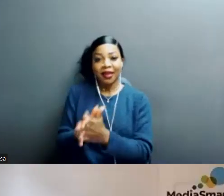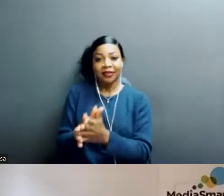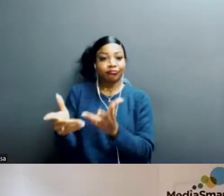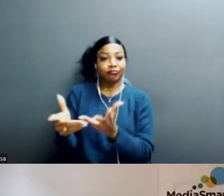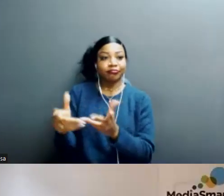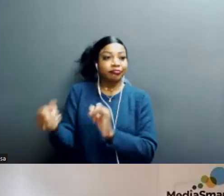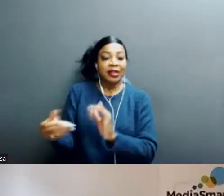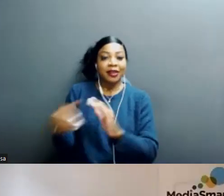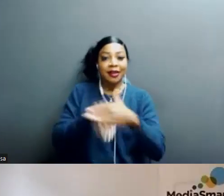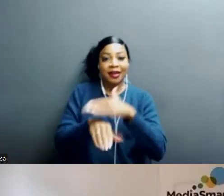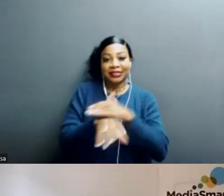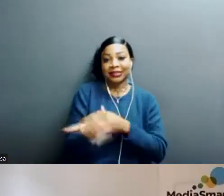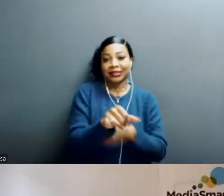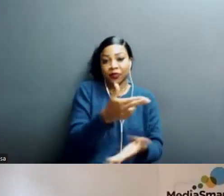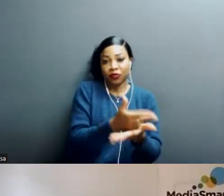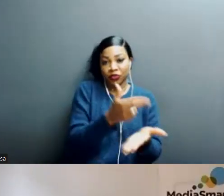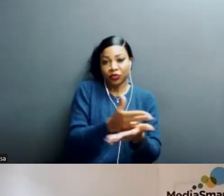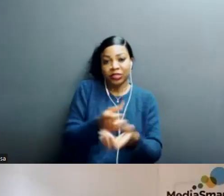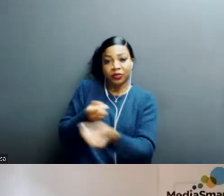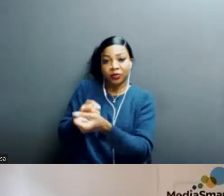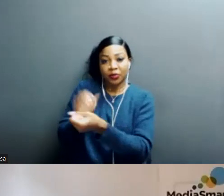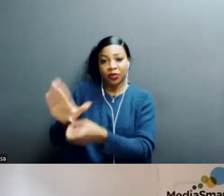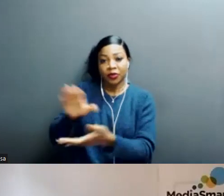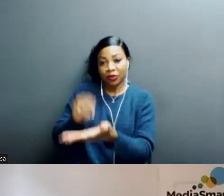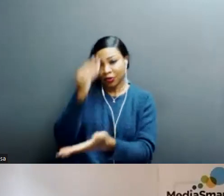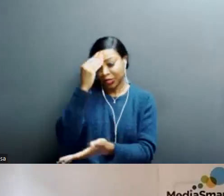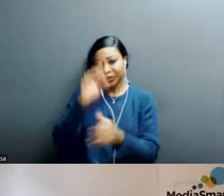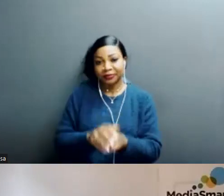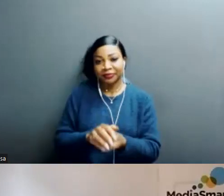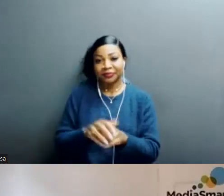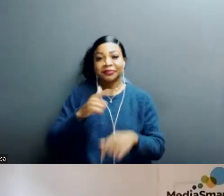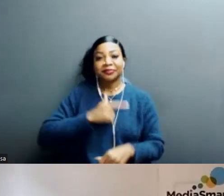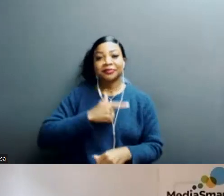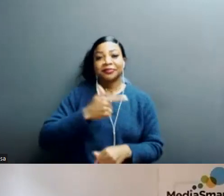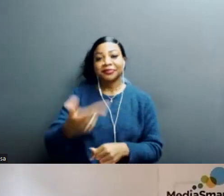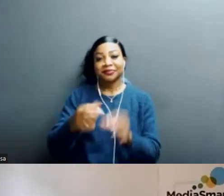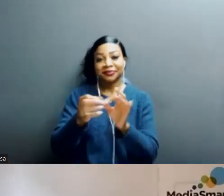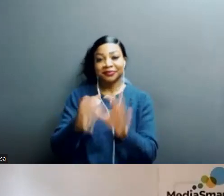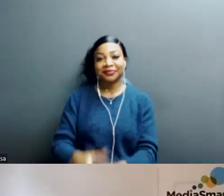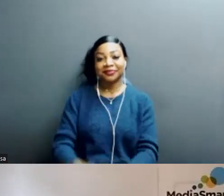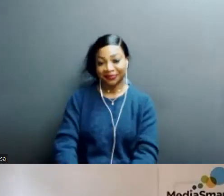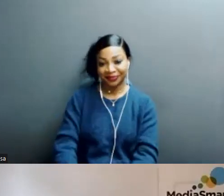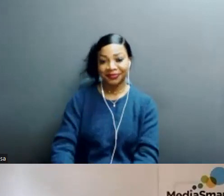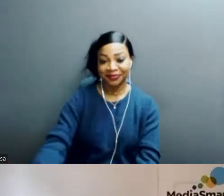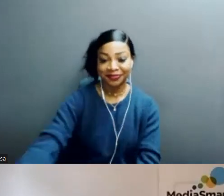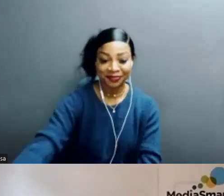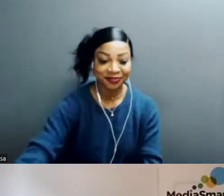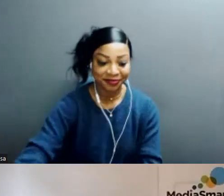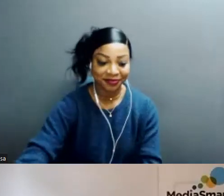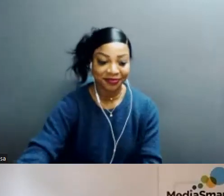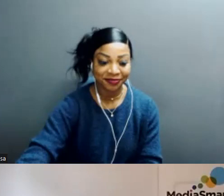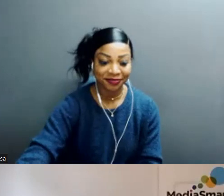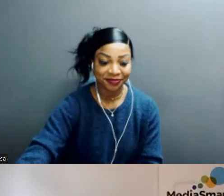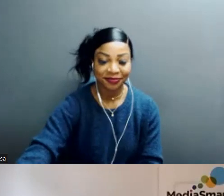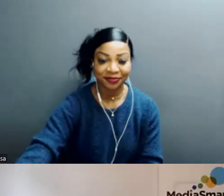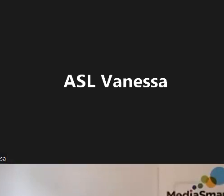resources to support that learning um and you know just it's good for all of us I mean I am often like you know I'll get you know an update on